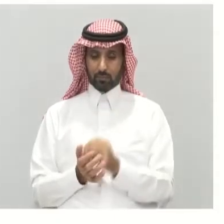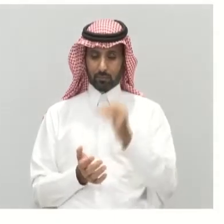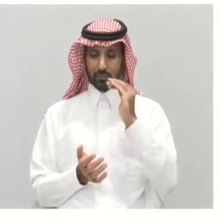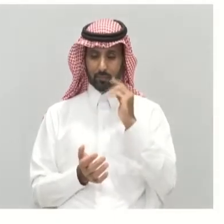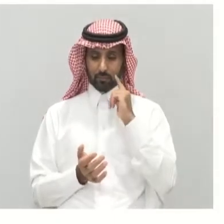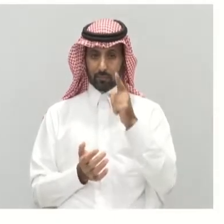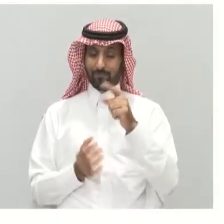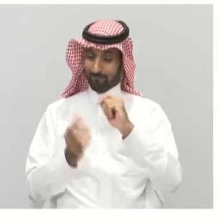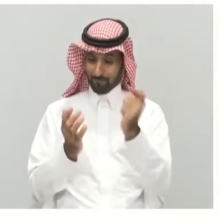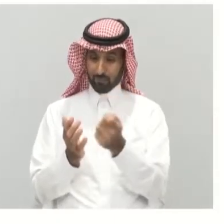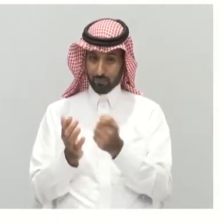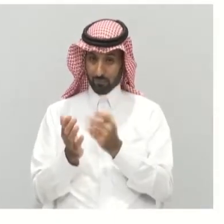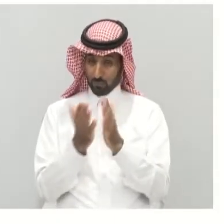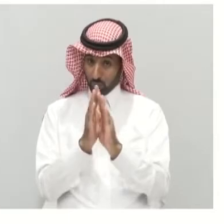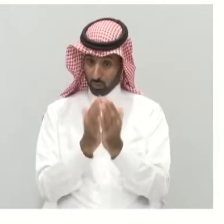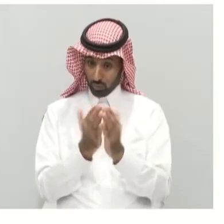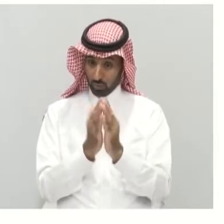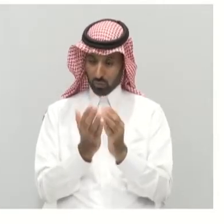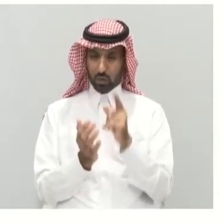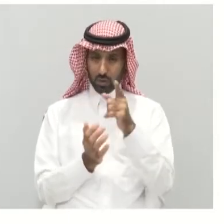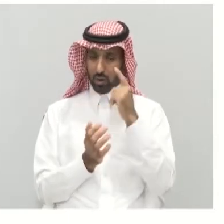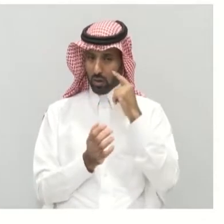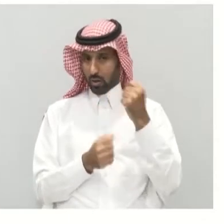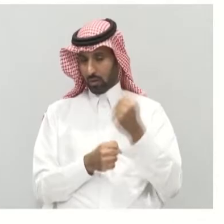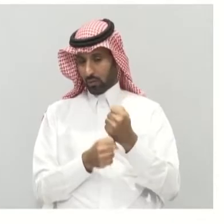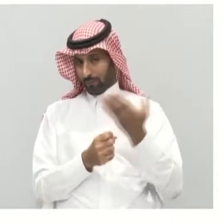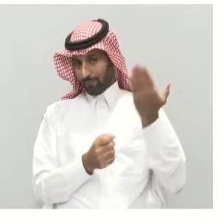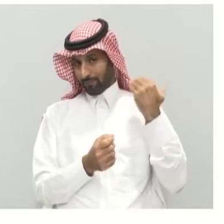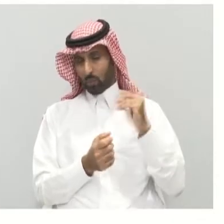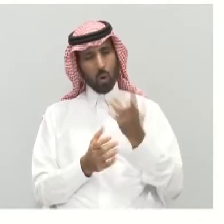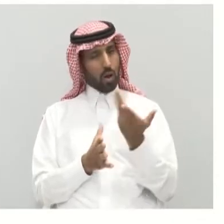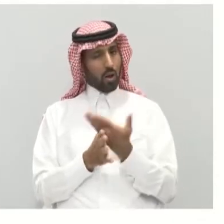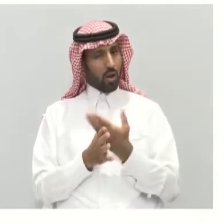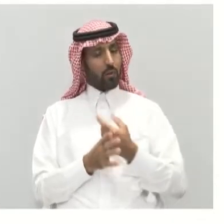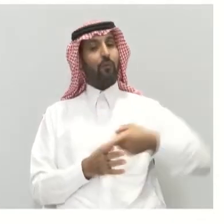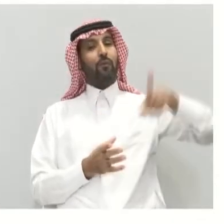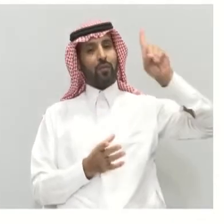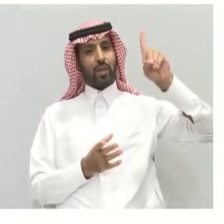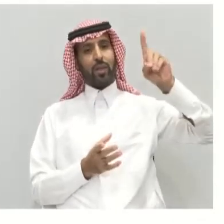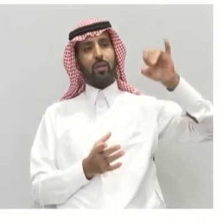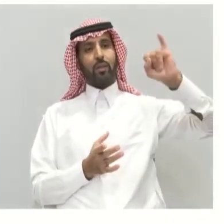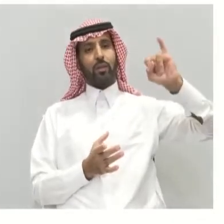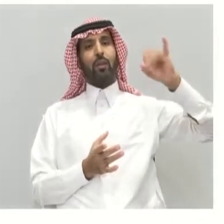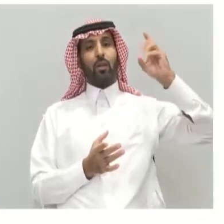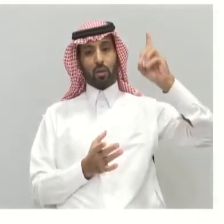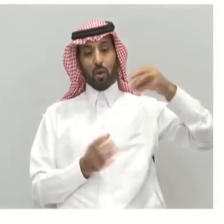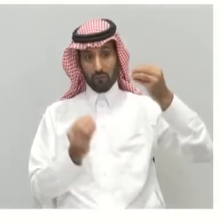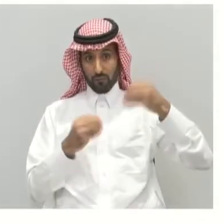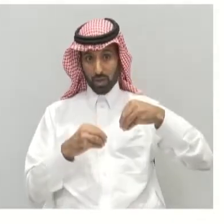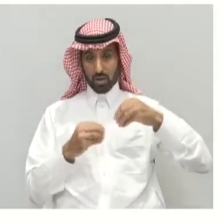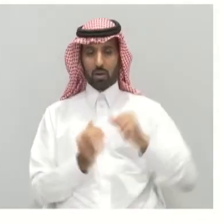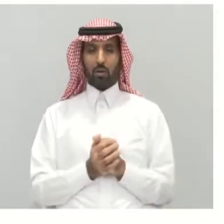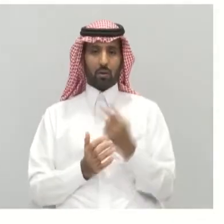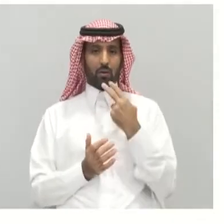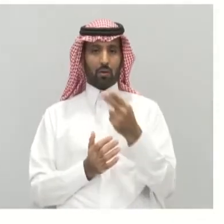be, they're talking about past because we have did here. It's past. I always play, unit one, it's present